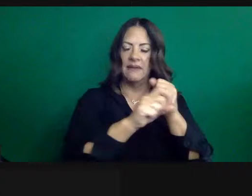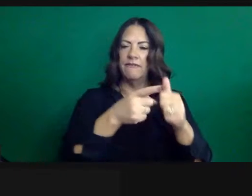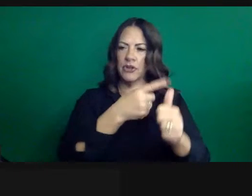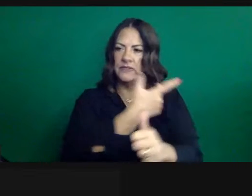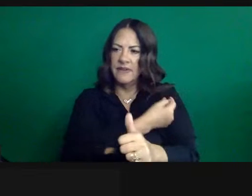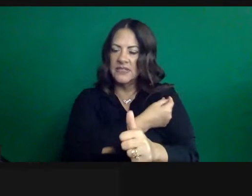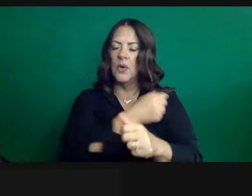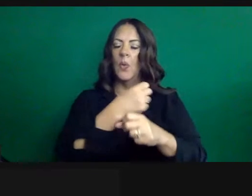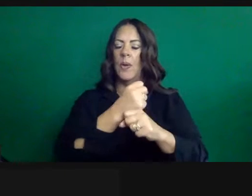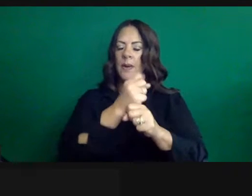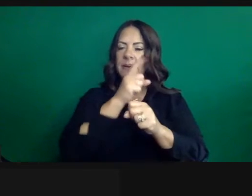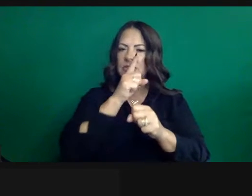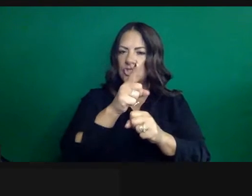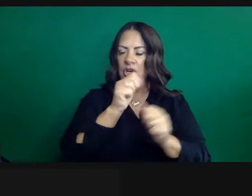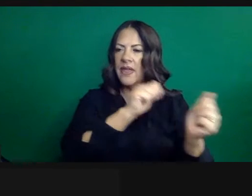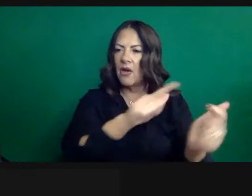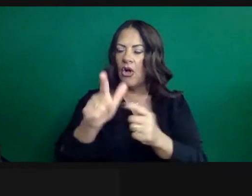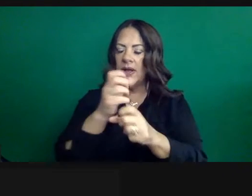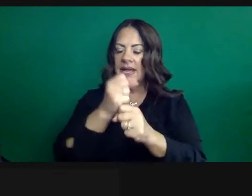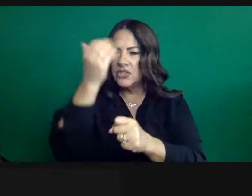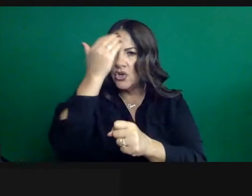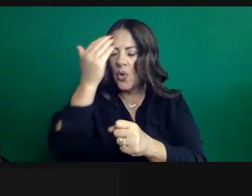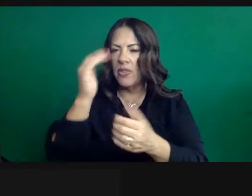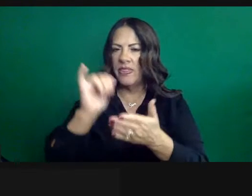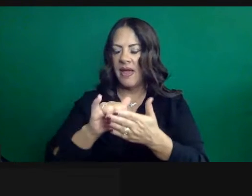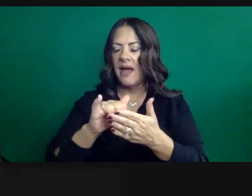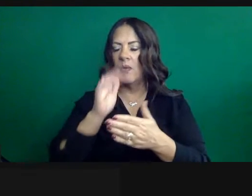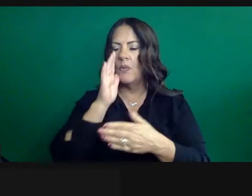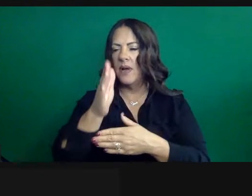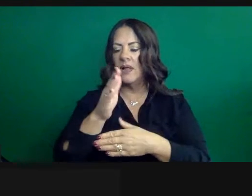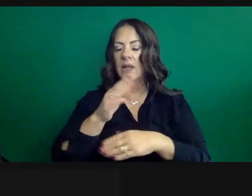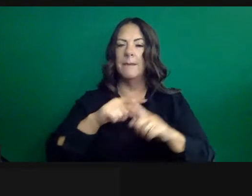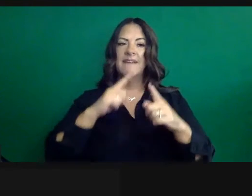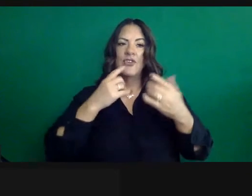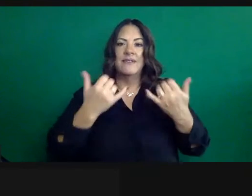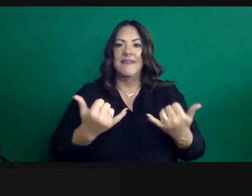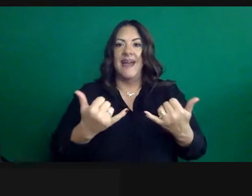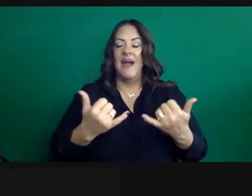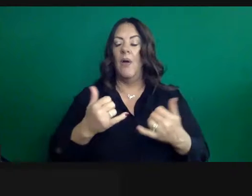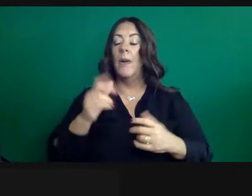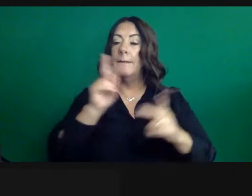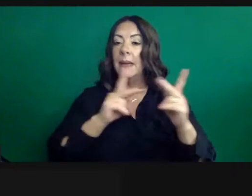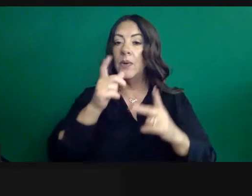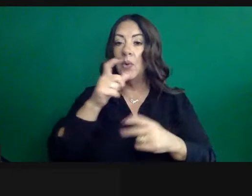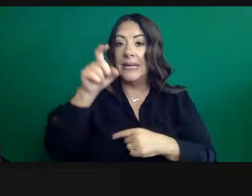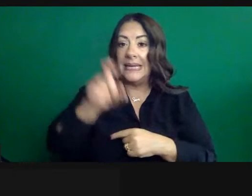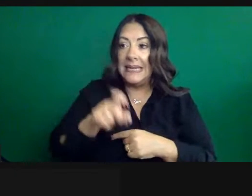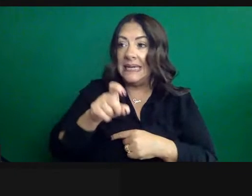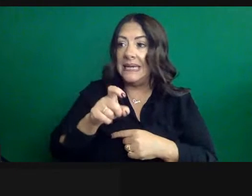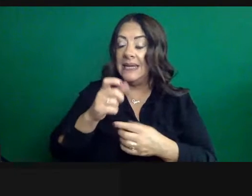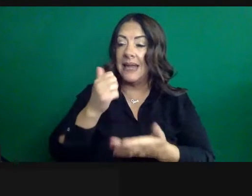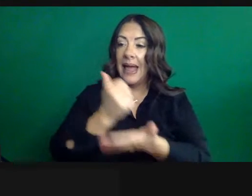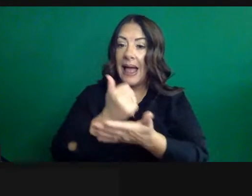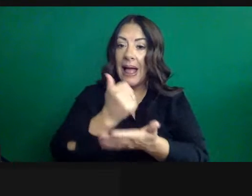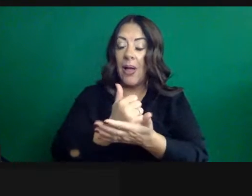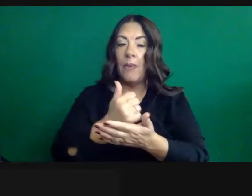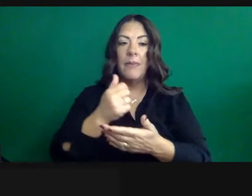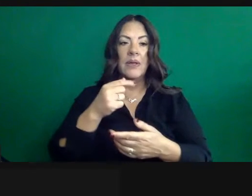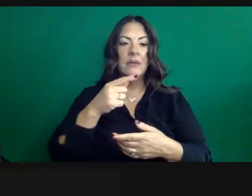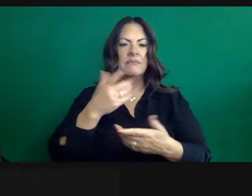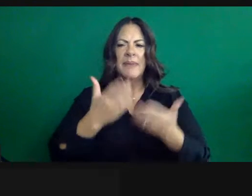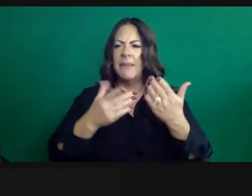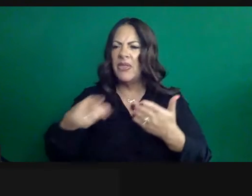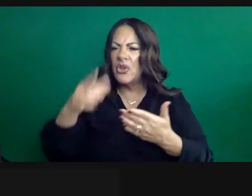access vaccination. But we also hope that in the meantime, that those who need clinical care, that are